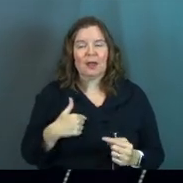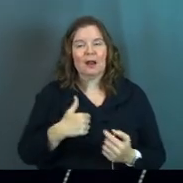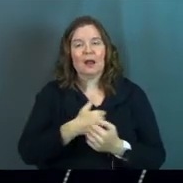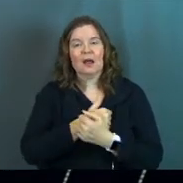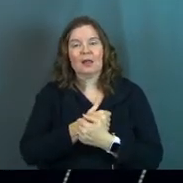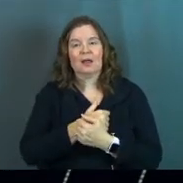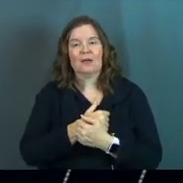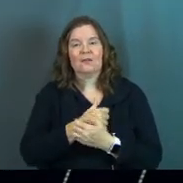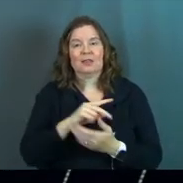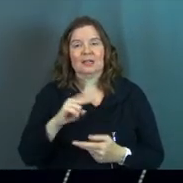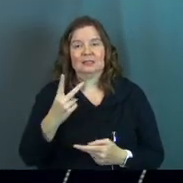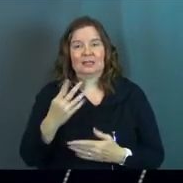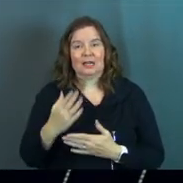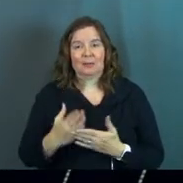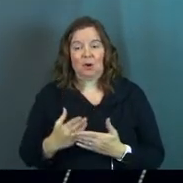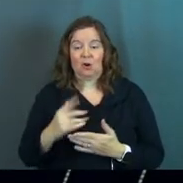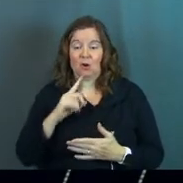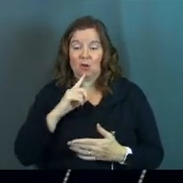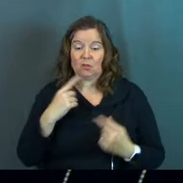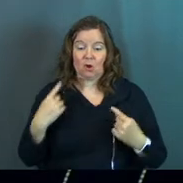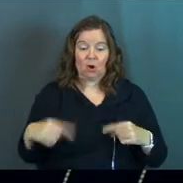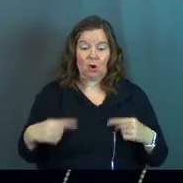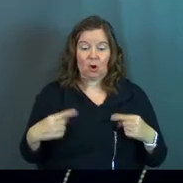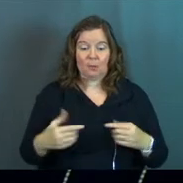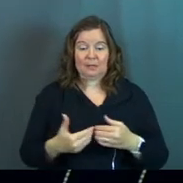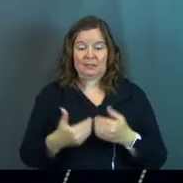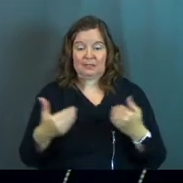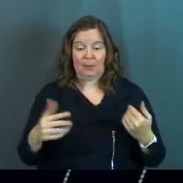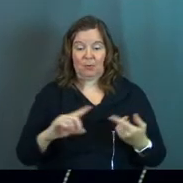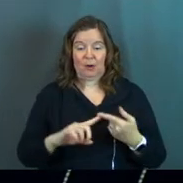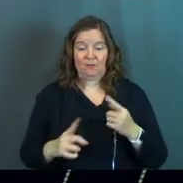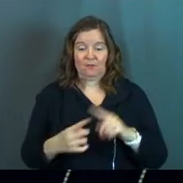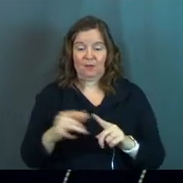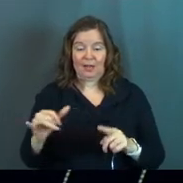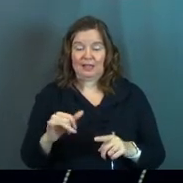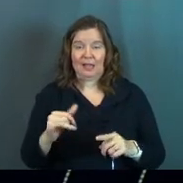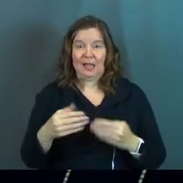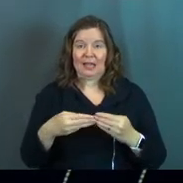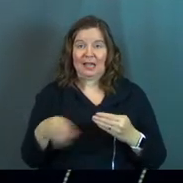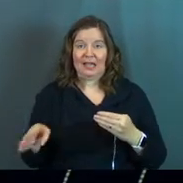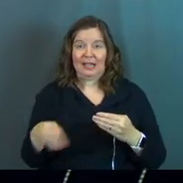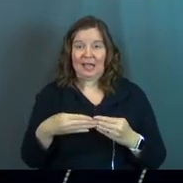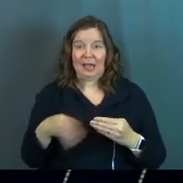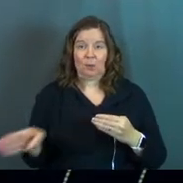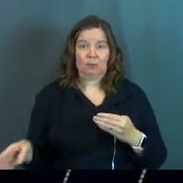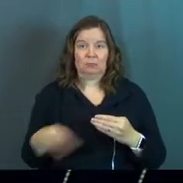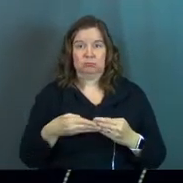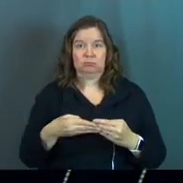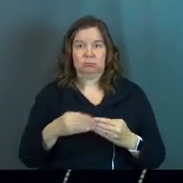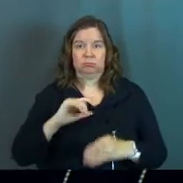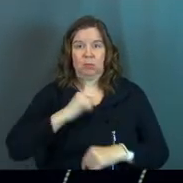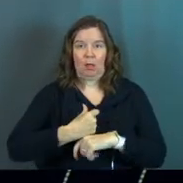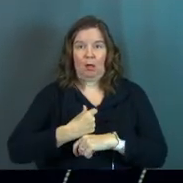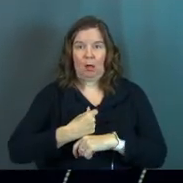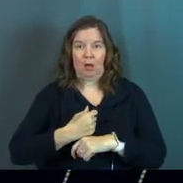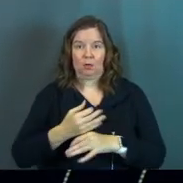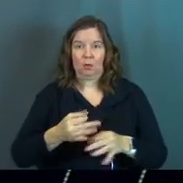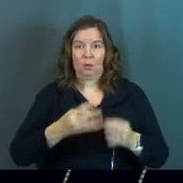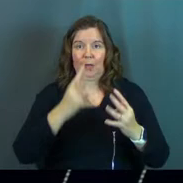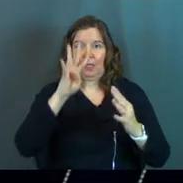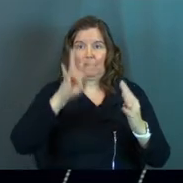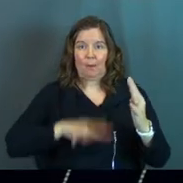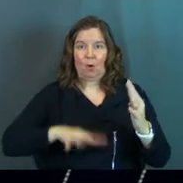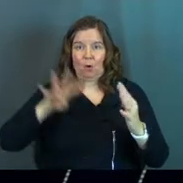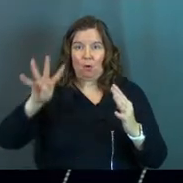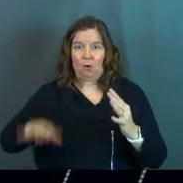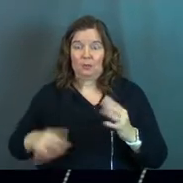I love the second part of that. It says arguments separate friends like a gate locked with bars. And some of us have been on the